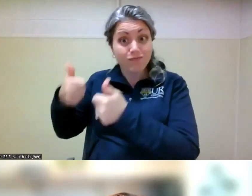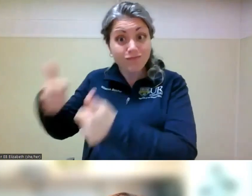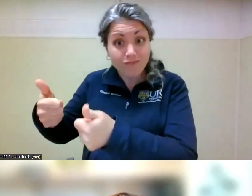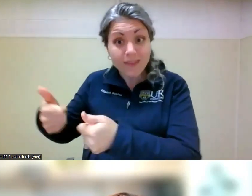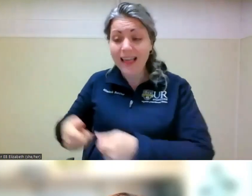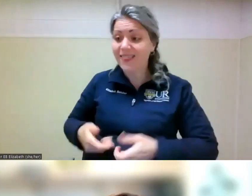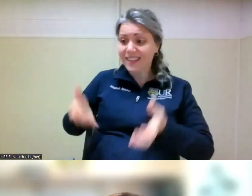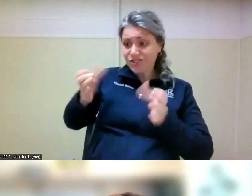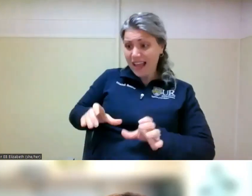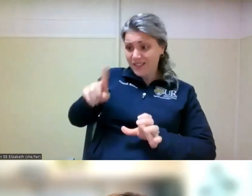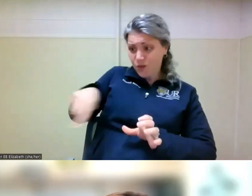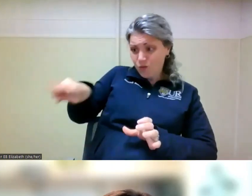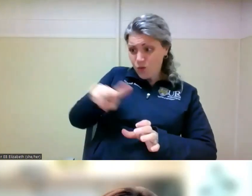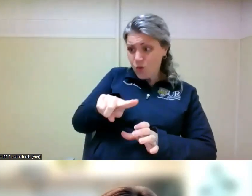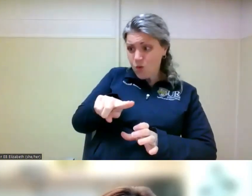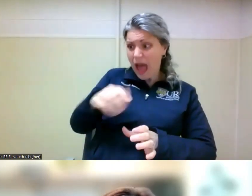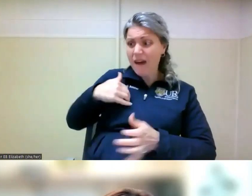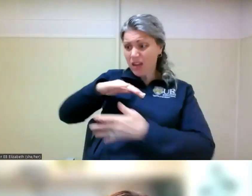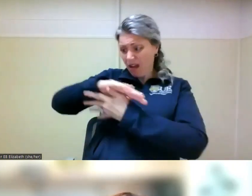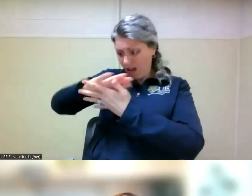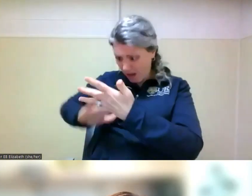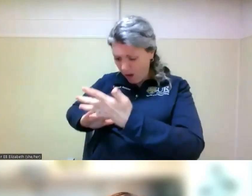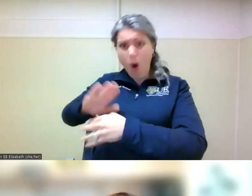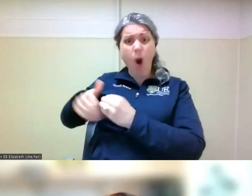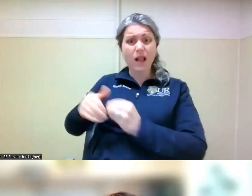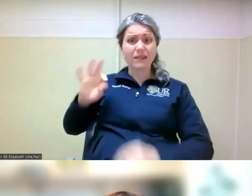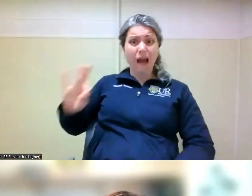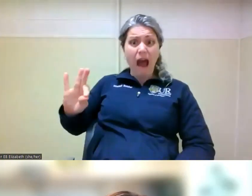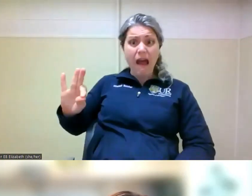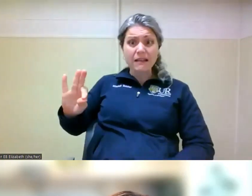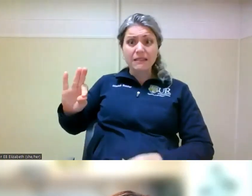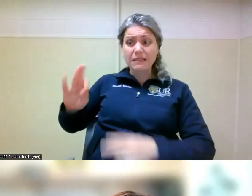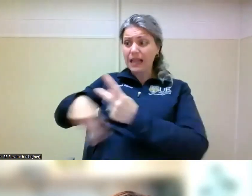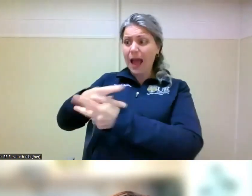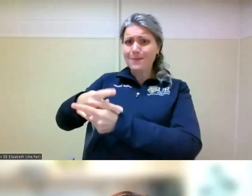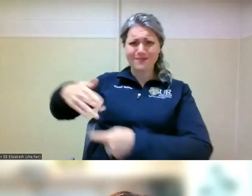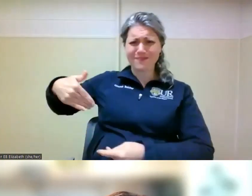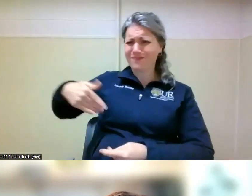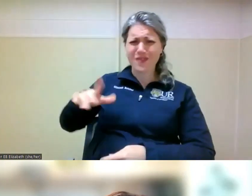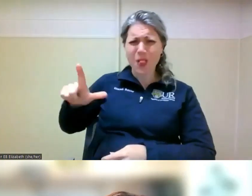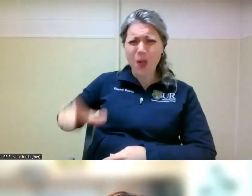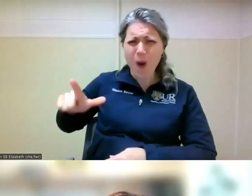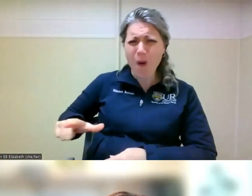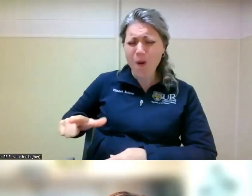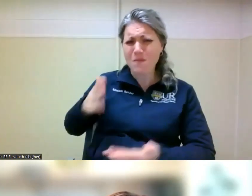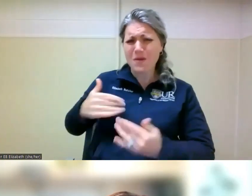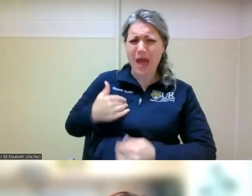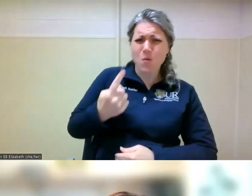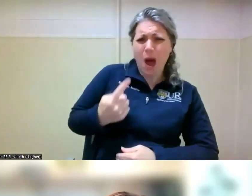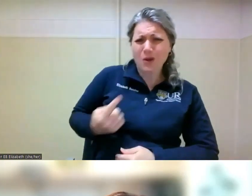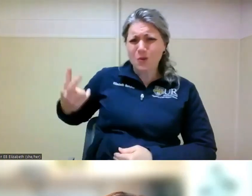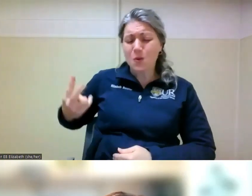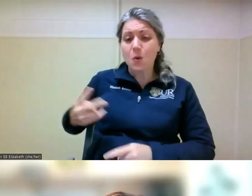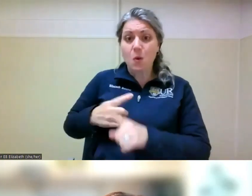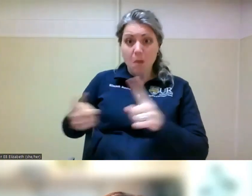chances of you having had all 9 of those types is probably low. So even if you've had one of the